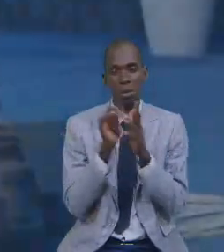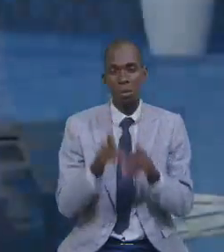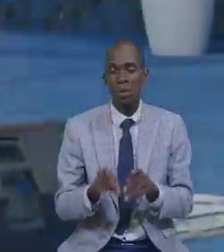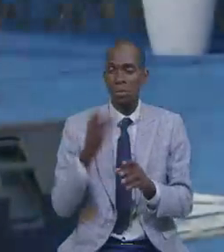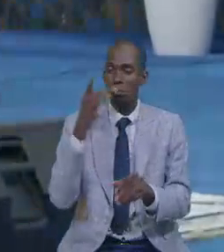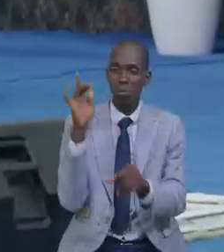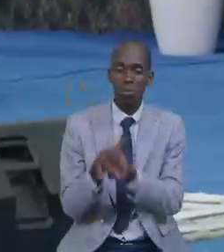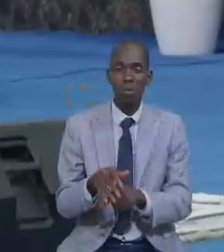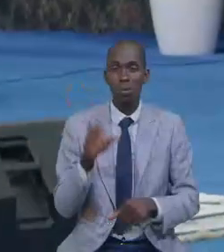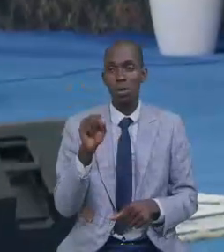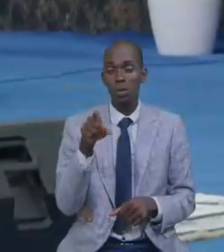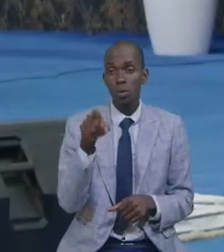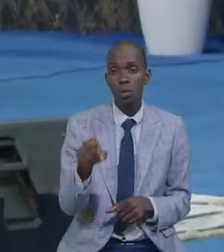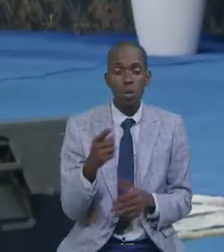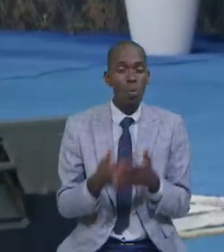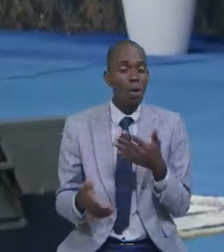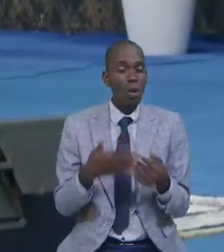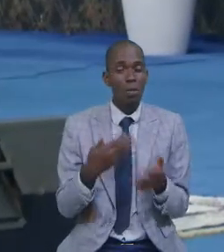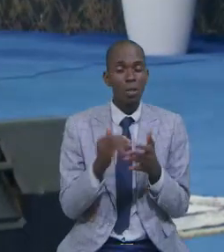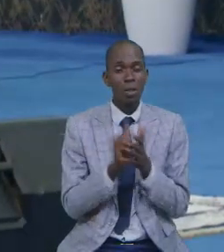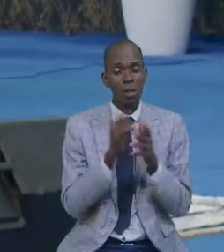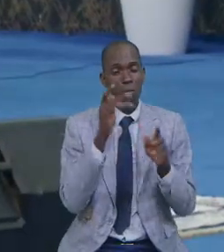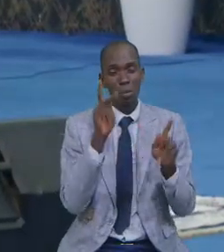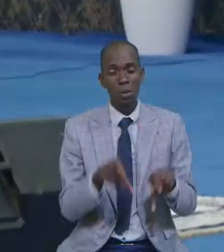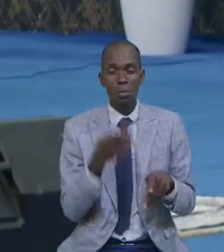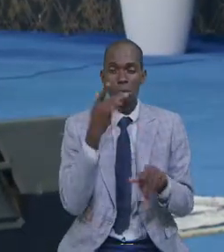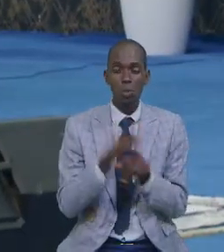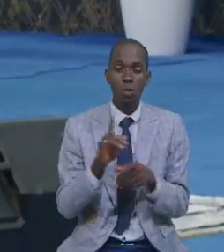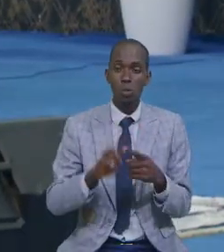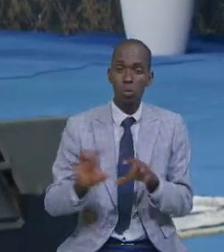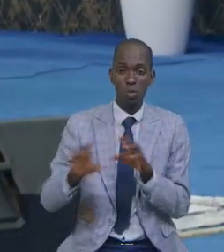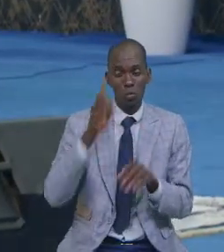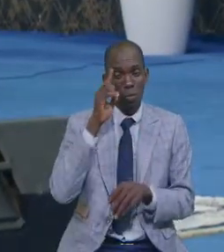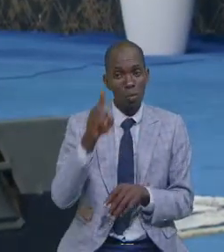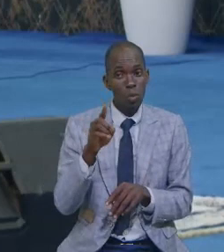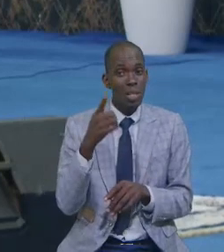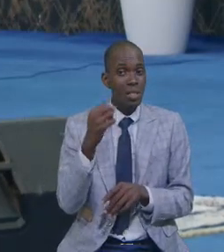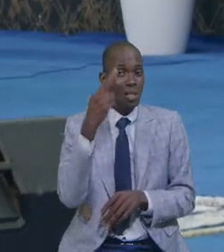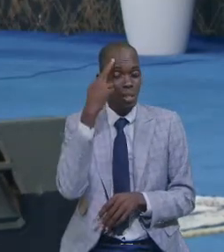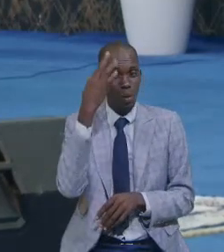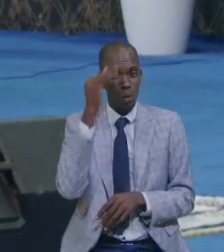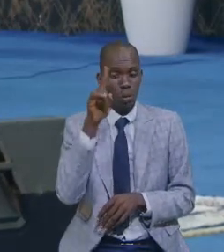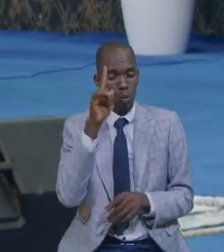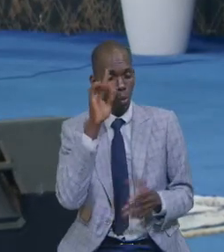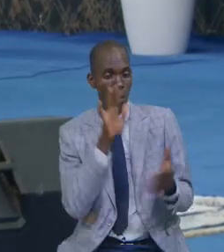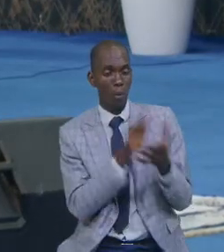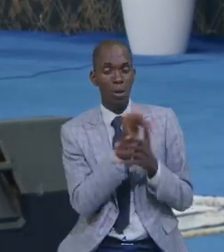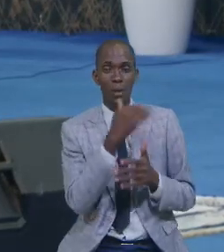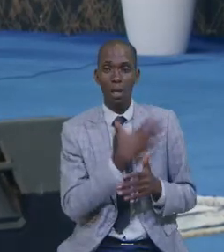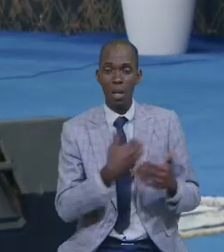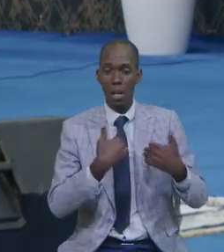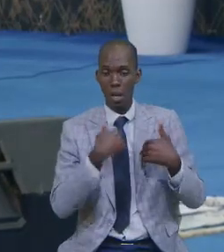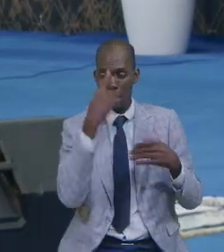whatever he says he will offer, the reason you believe and you have faith is because he